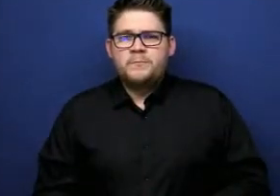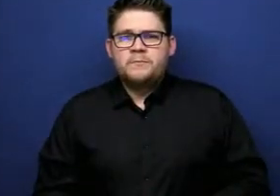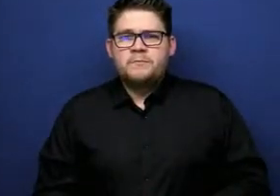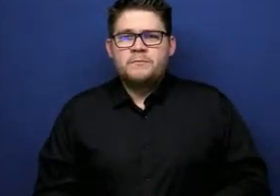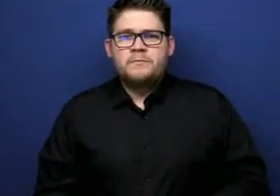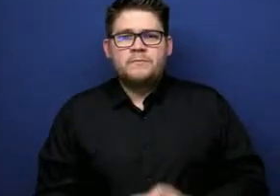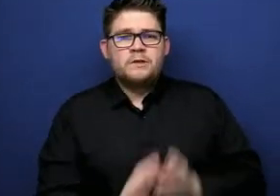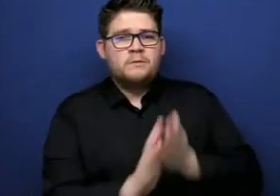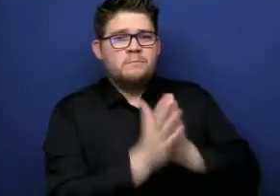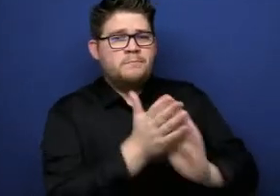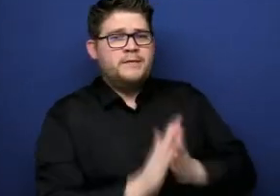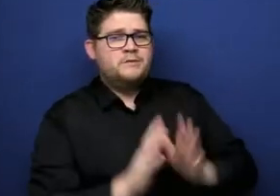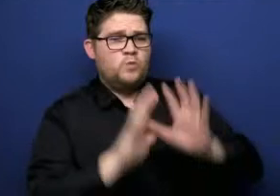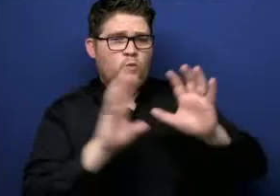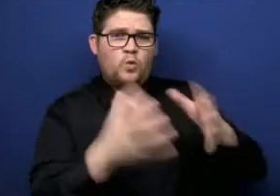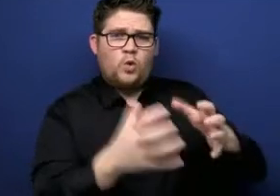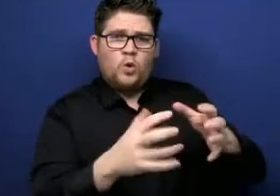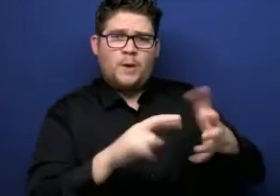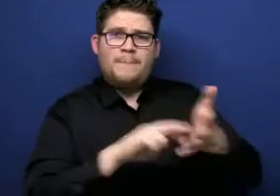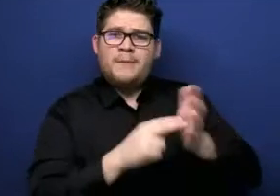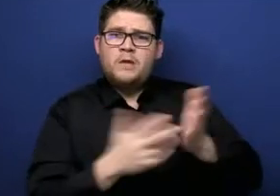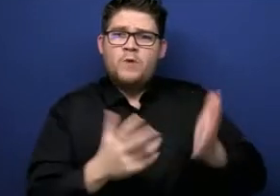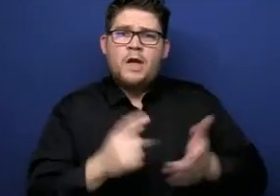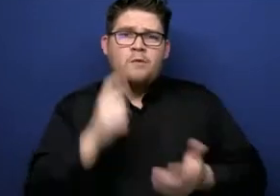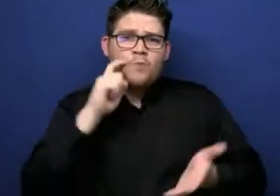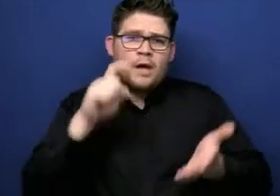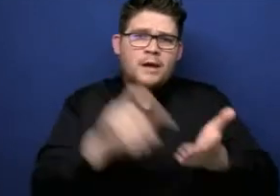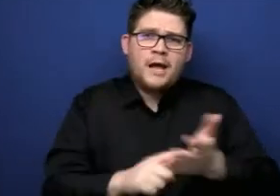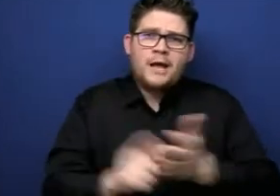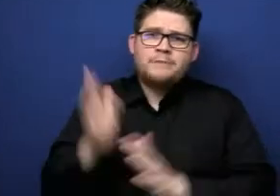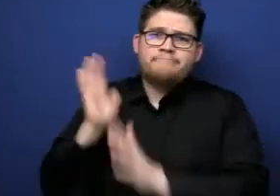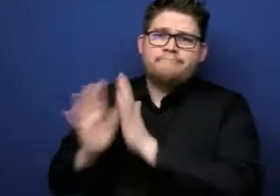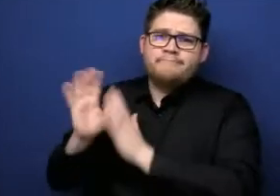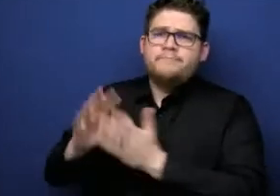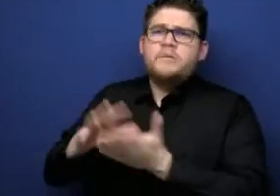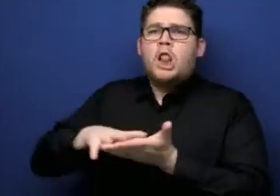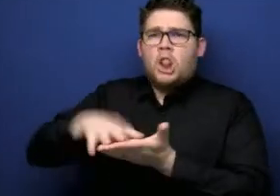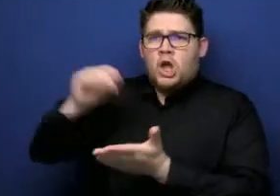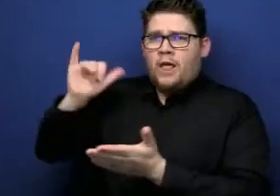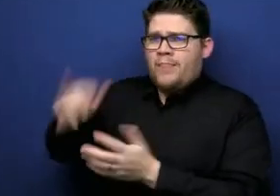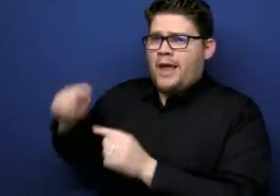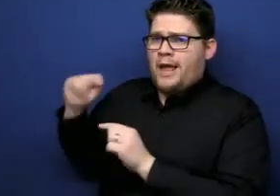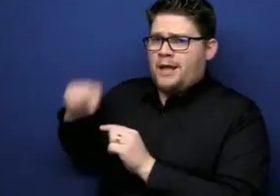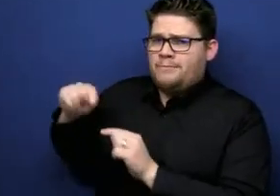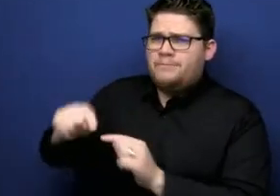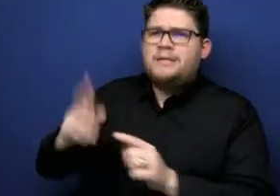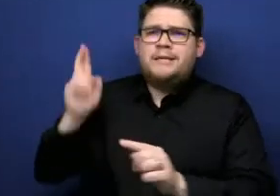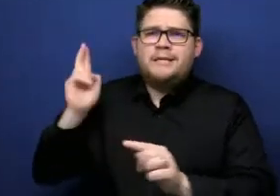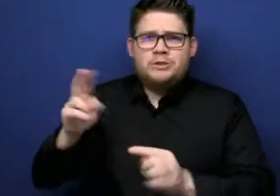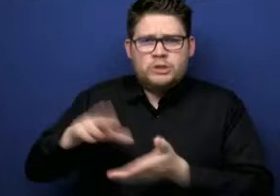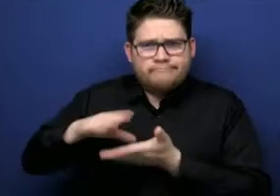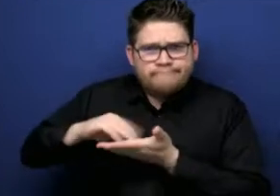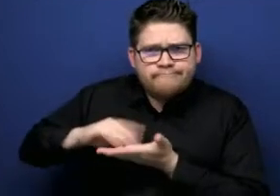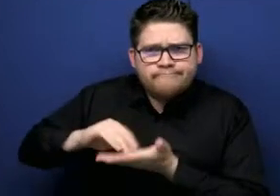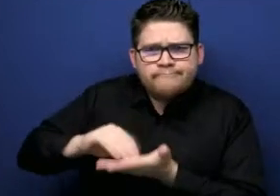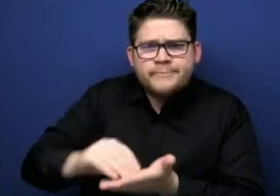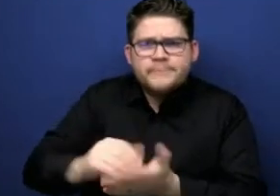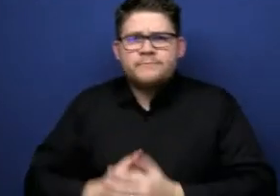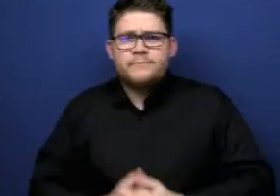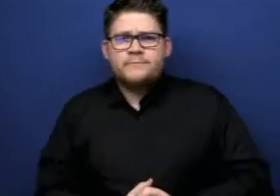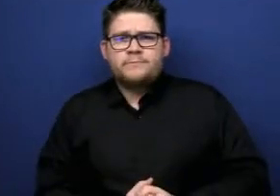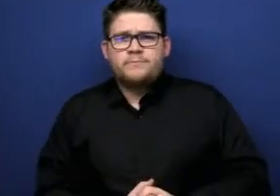past and learning from our history. British Columbia's diversity, of course, is our province's greatest